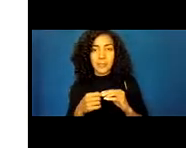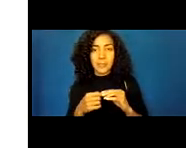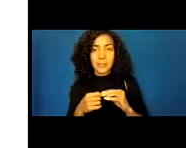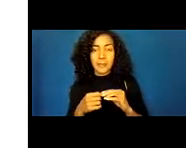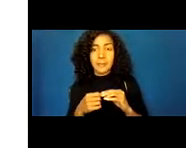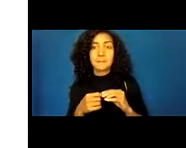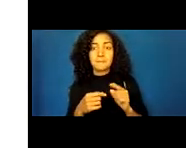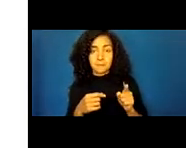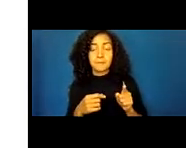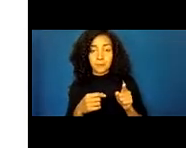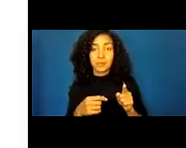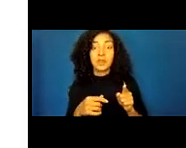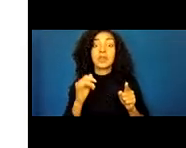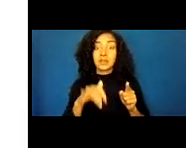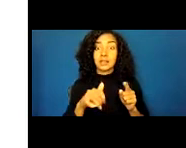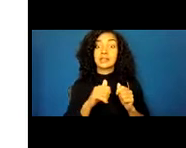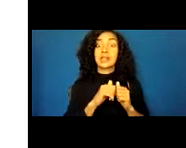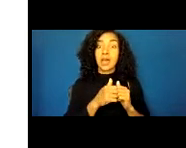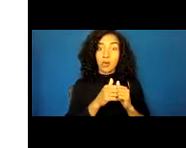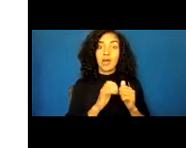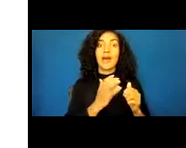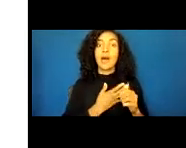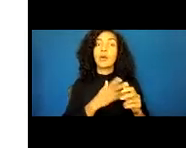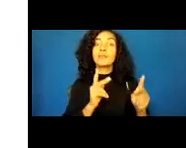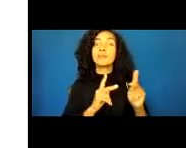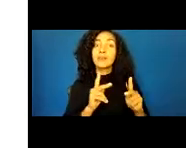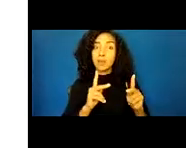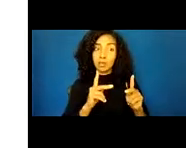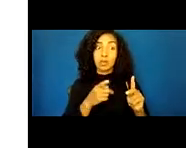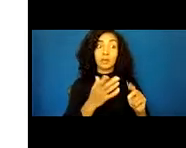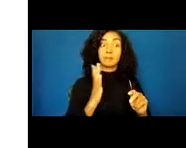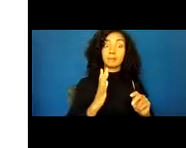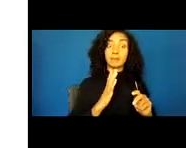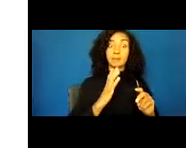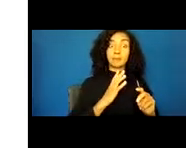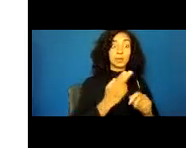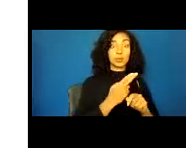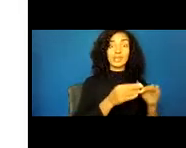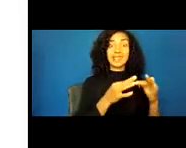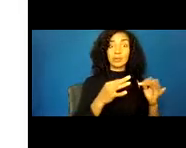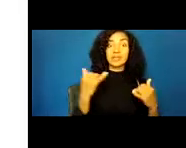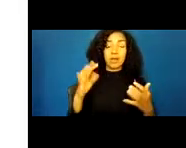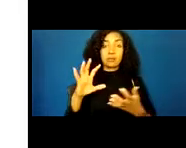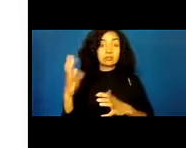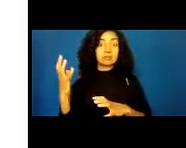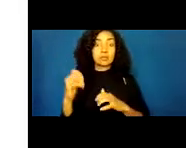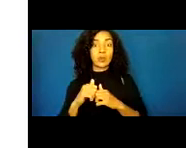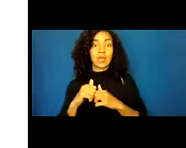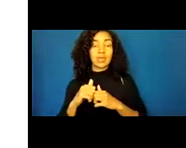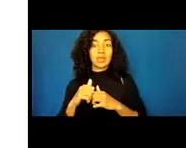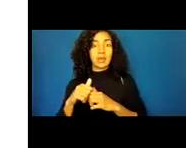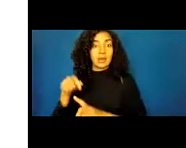disjointed, like we were talking, like how it's been disrupted by boarding school and that kind of stuff. Ooh, my internet is a little bit unstable, it says.